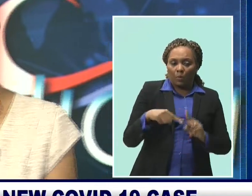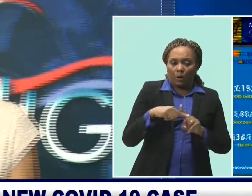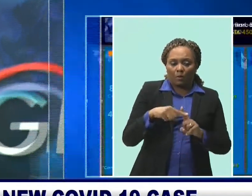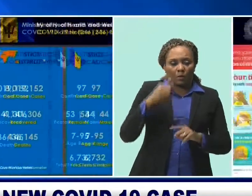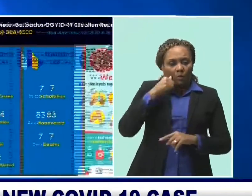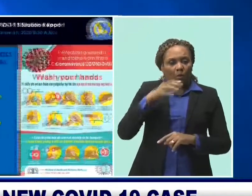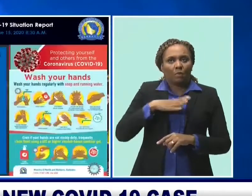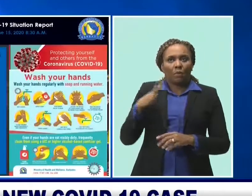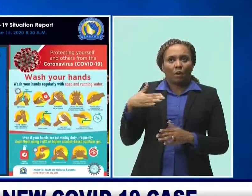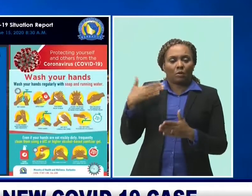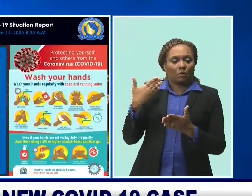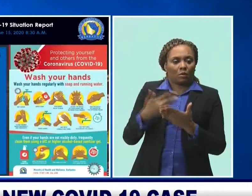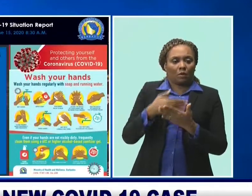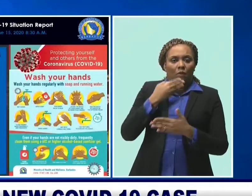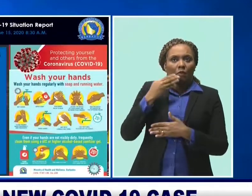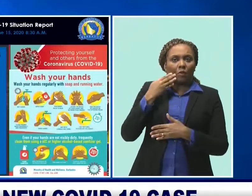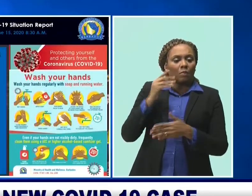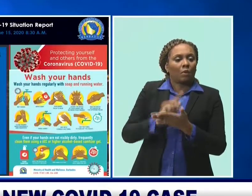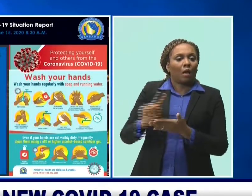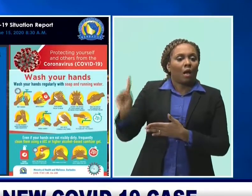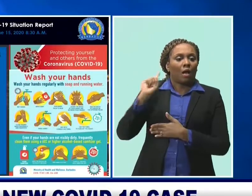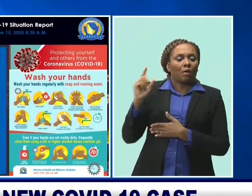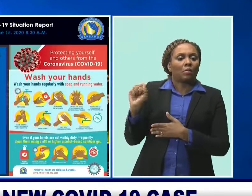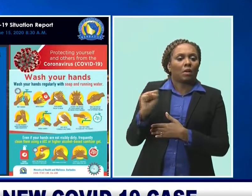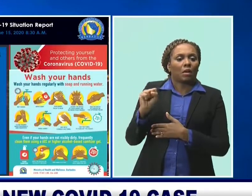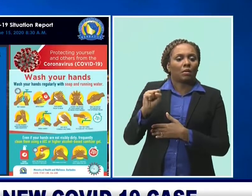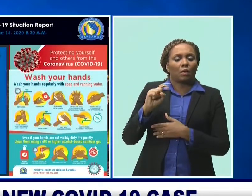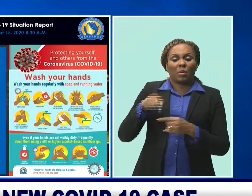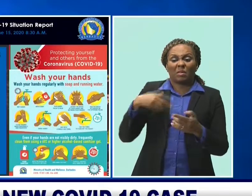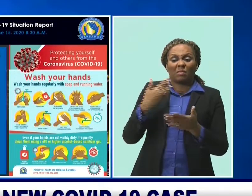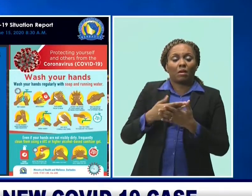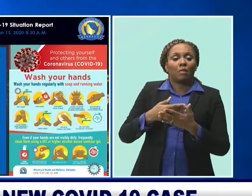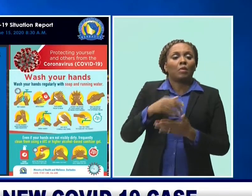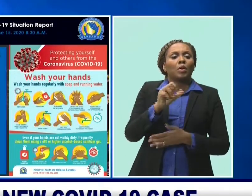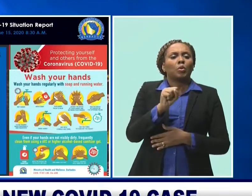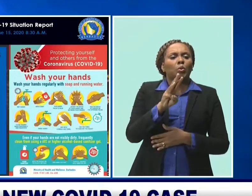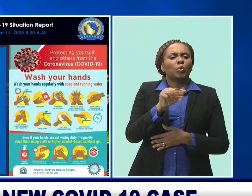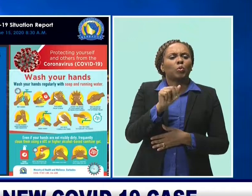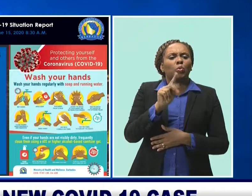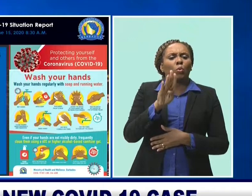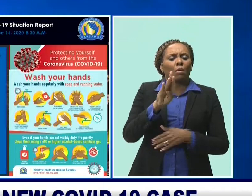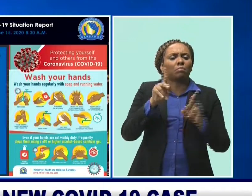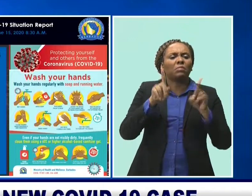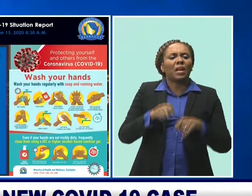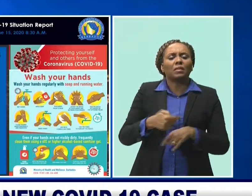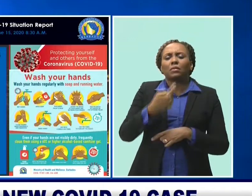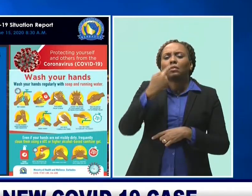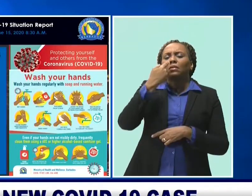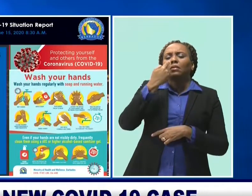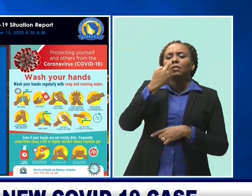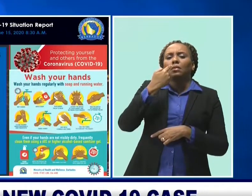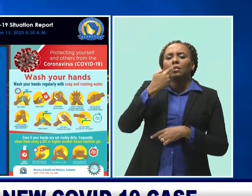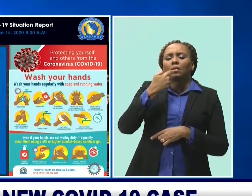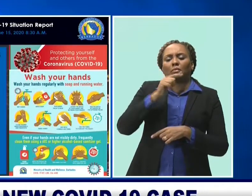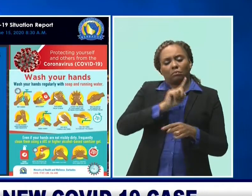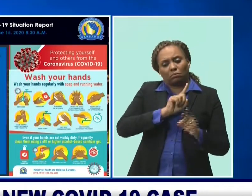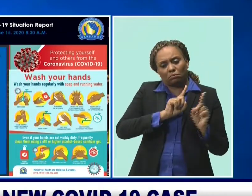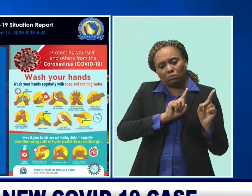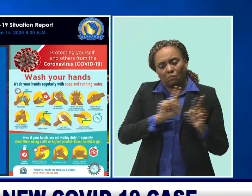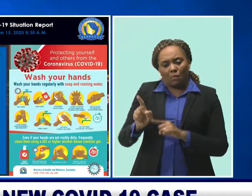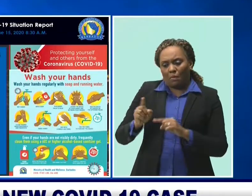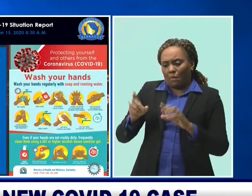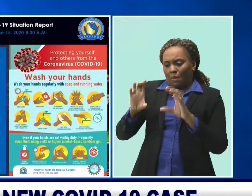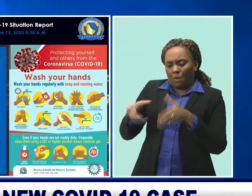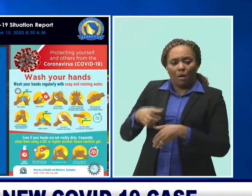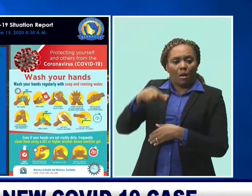on a chartered flight last Saturday was swabbed on arrival at the Grantley Adams International Airport and immediately went into